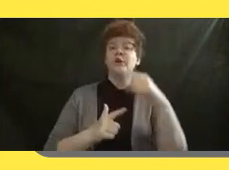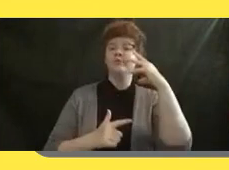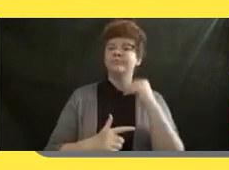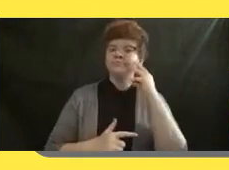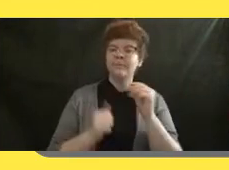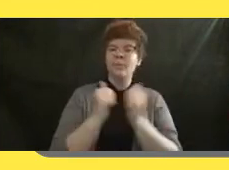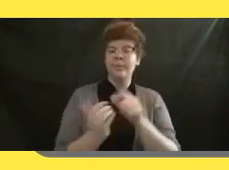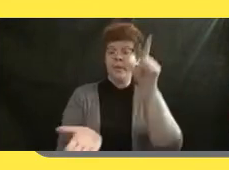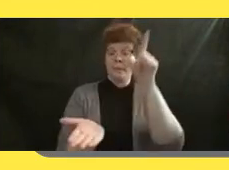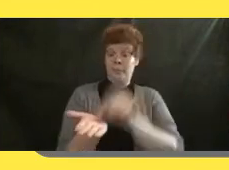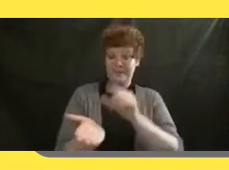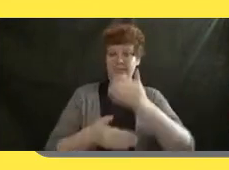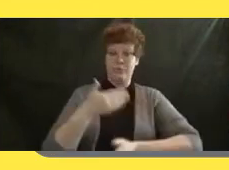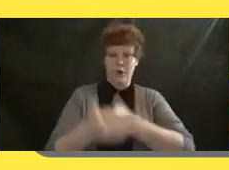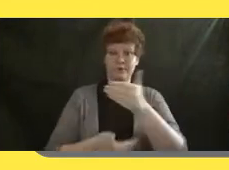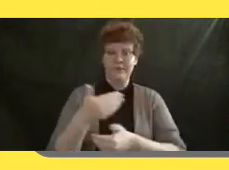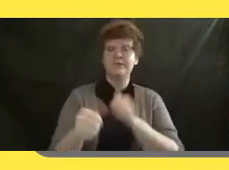colors and working with